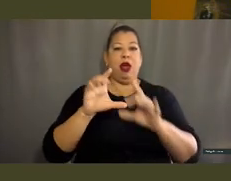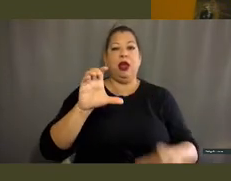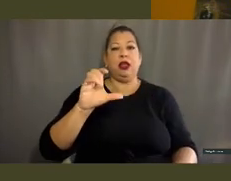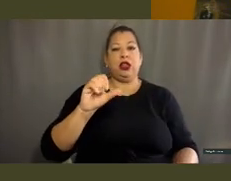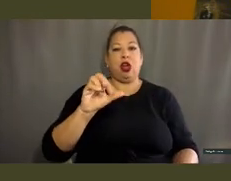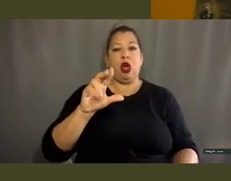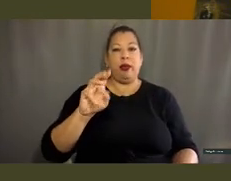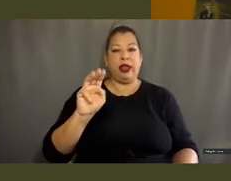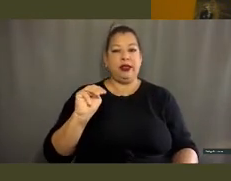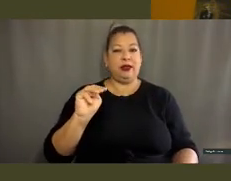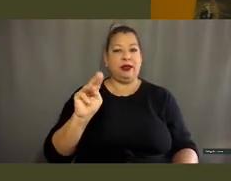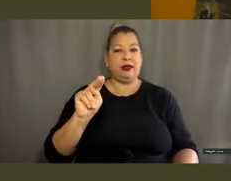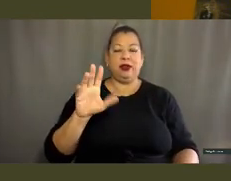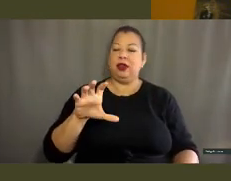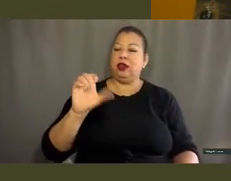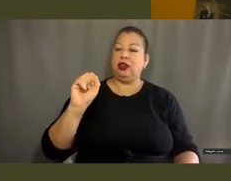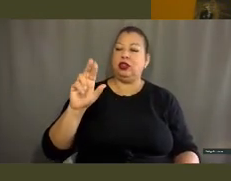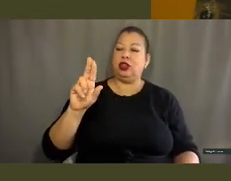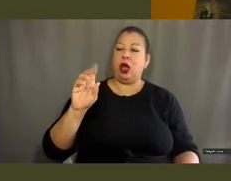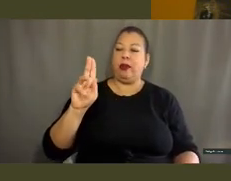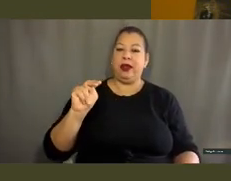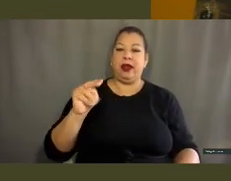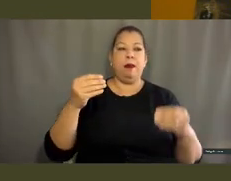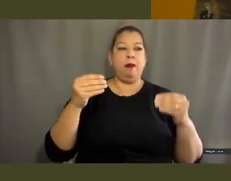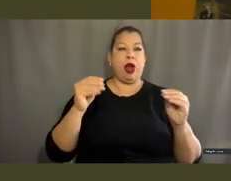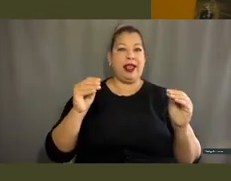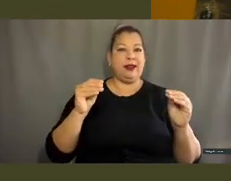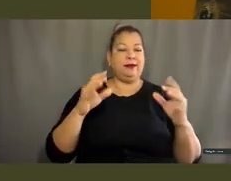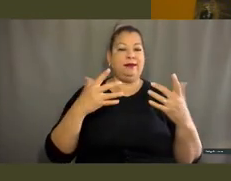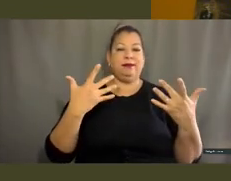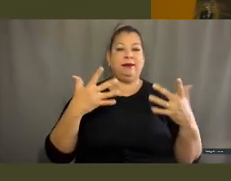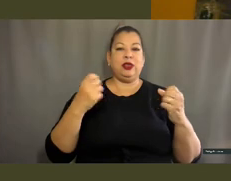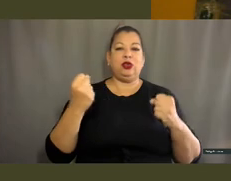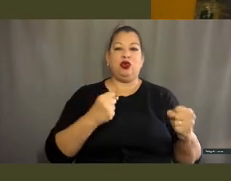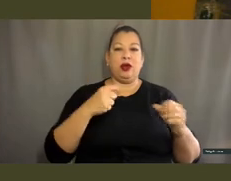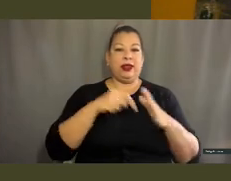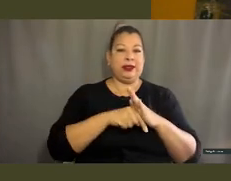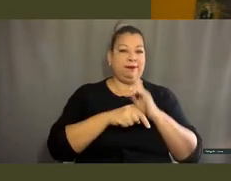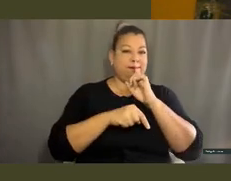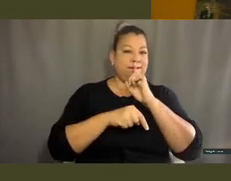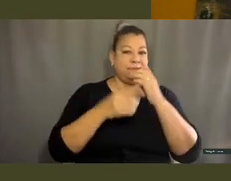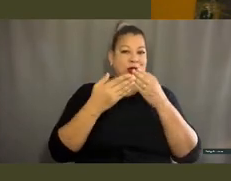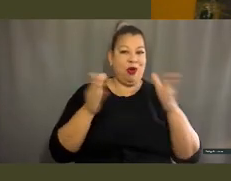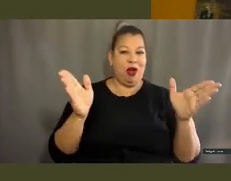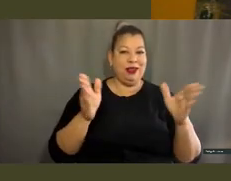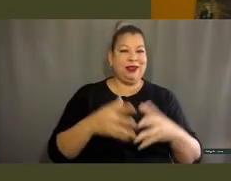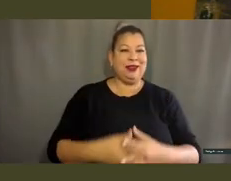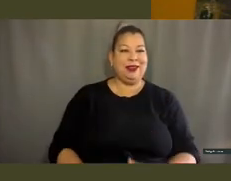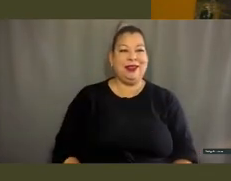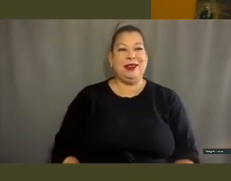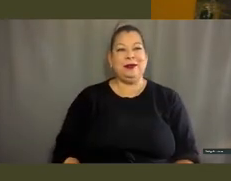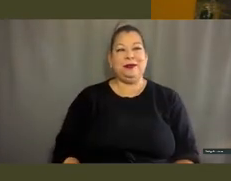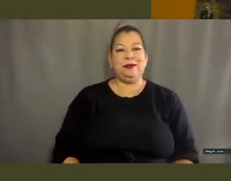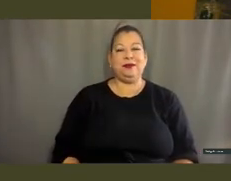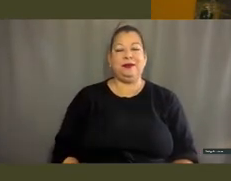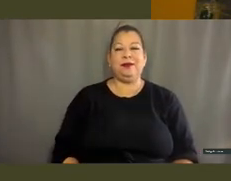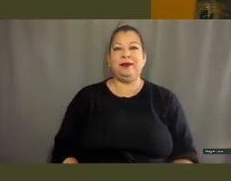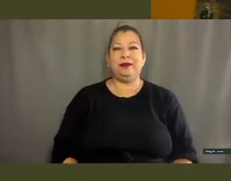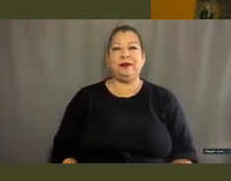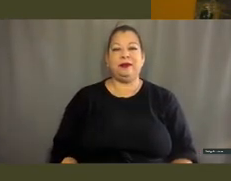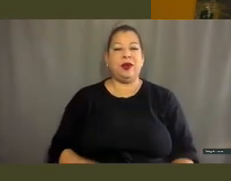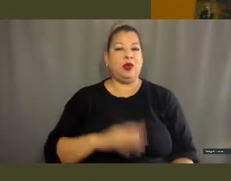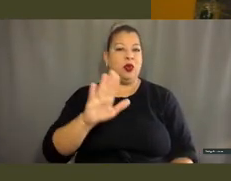into all the detail and everything. Let's try and keep it broad here. But what's your reaction